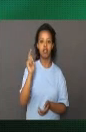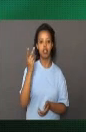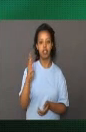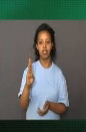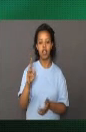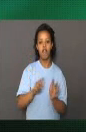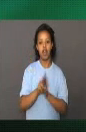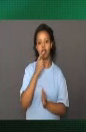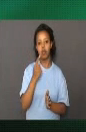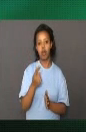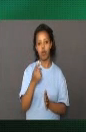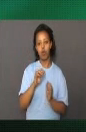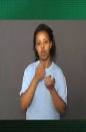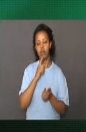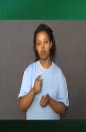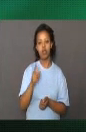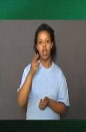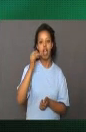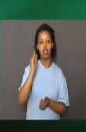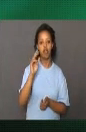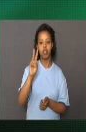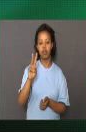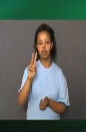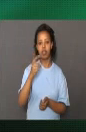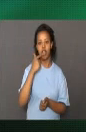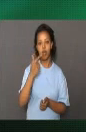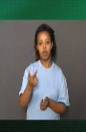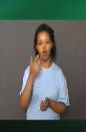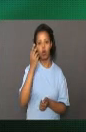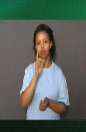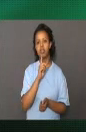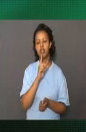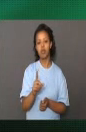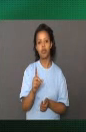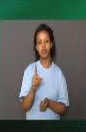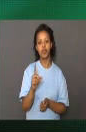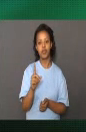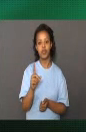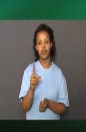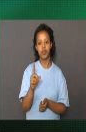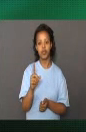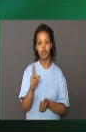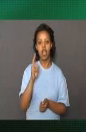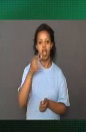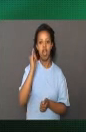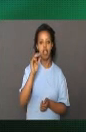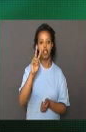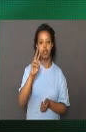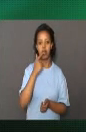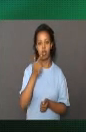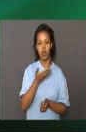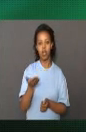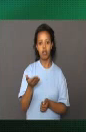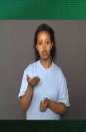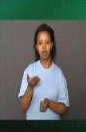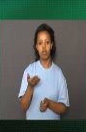human immune deficiency virus, or HIV. HIV